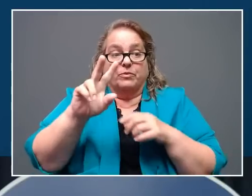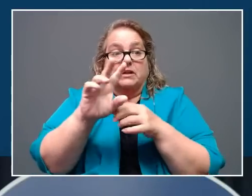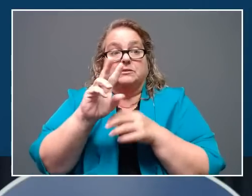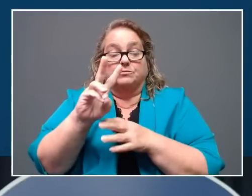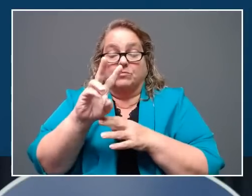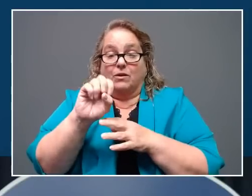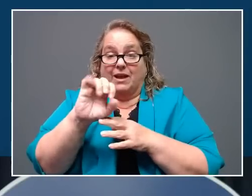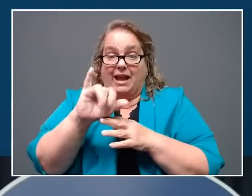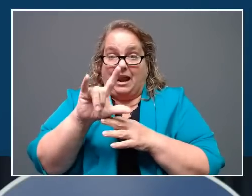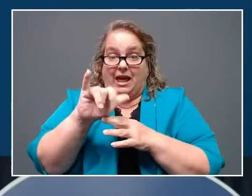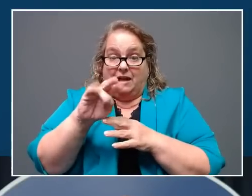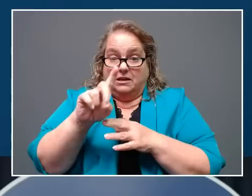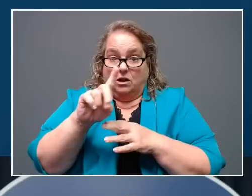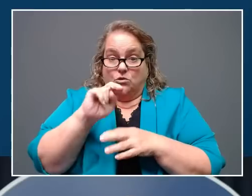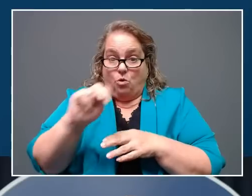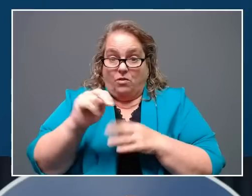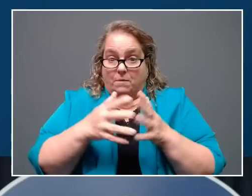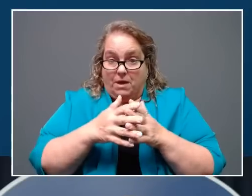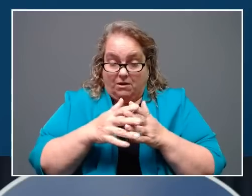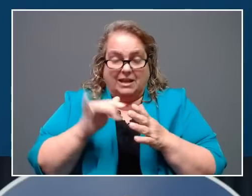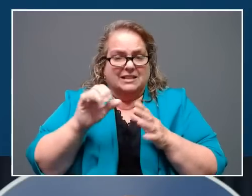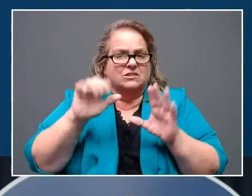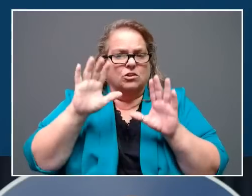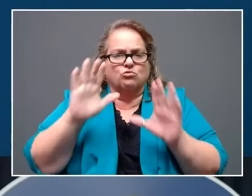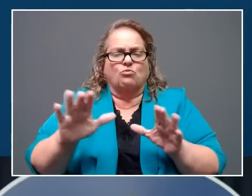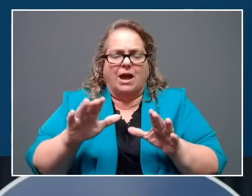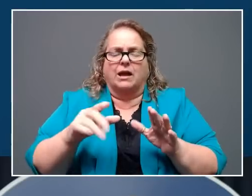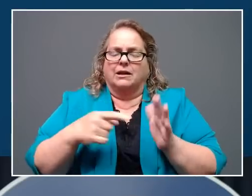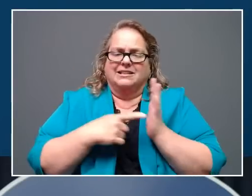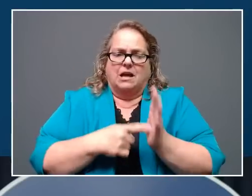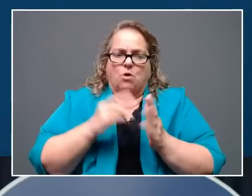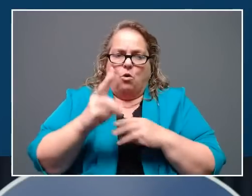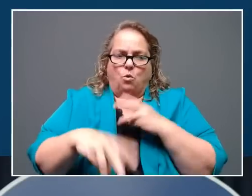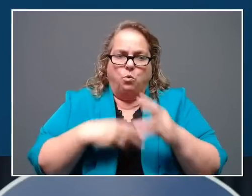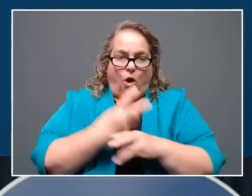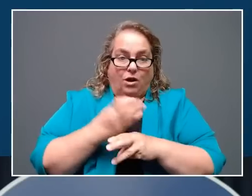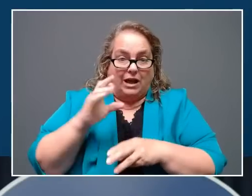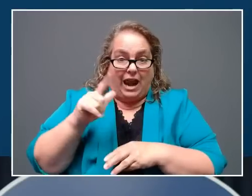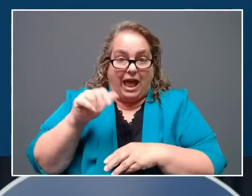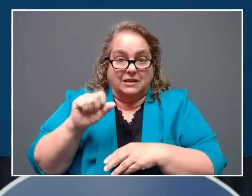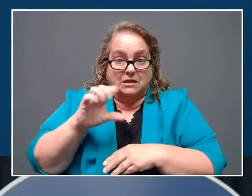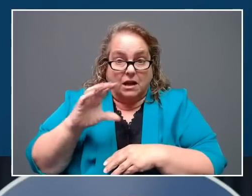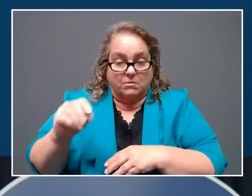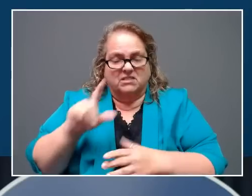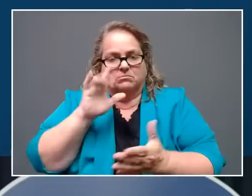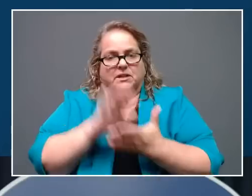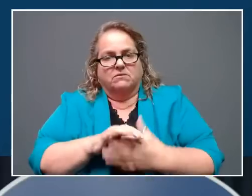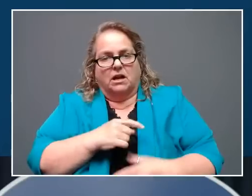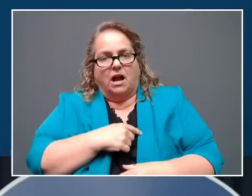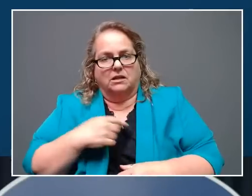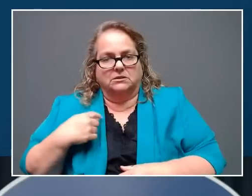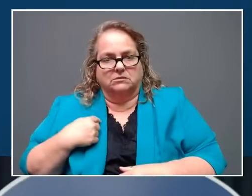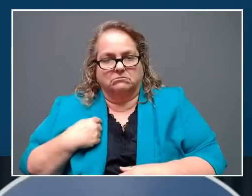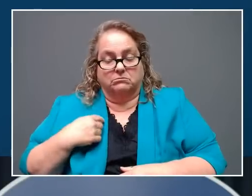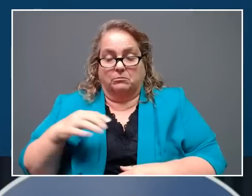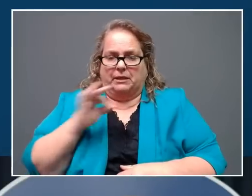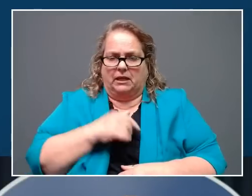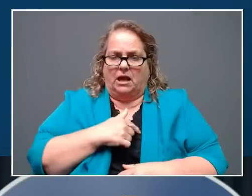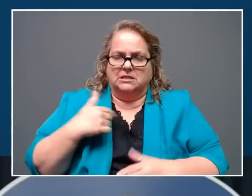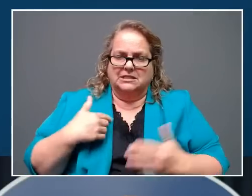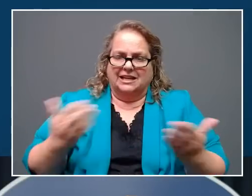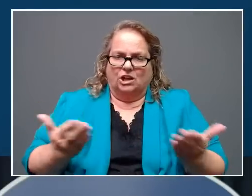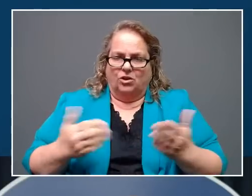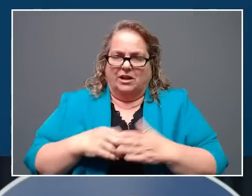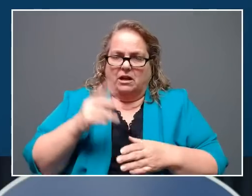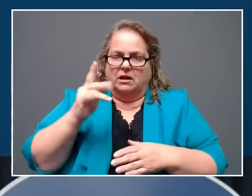another great example of a world-class company believing in us, picking us right here in Kentucky for one of the most